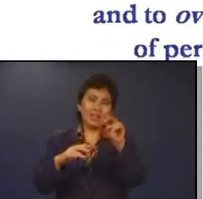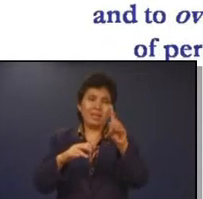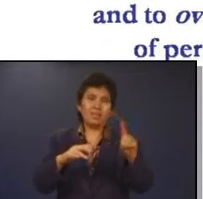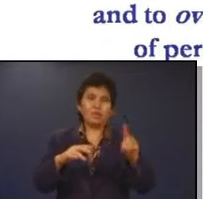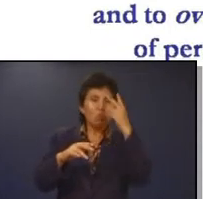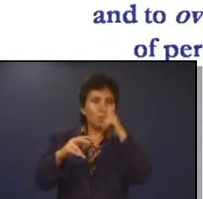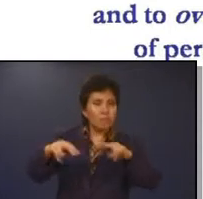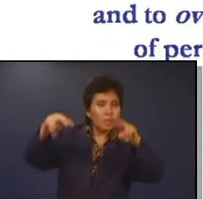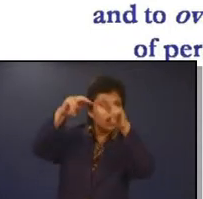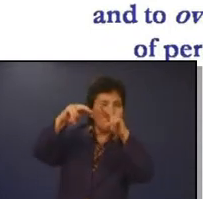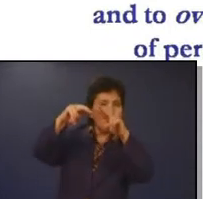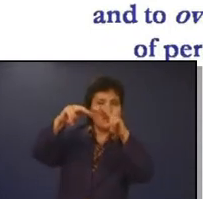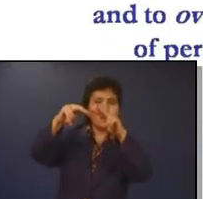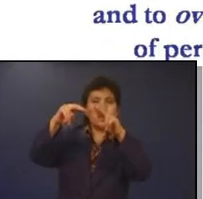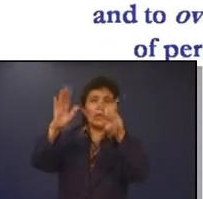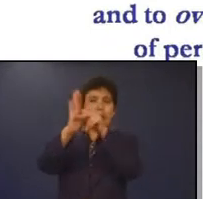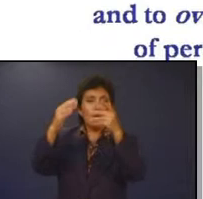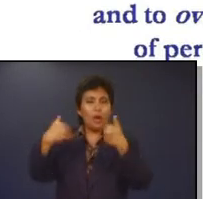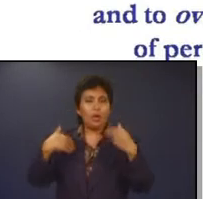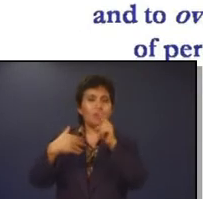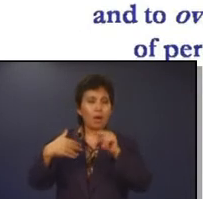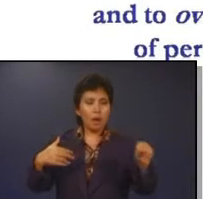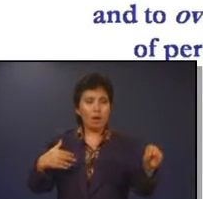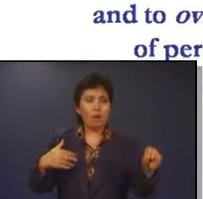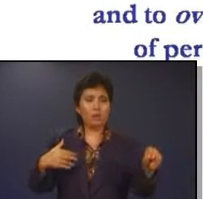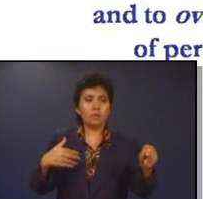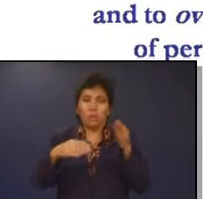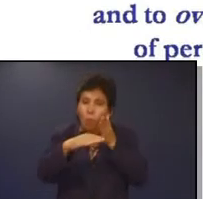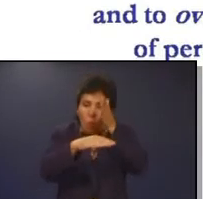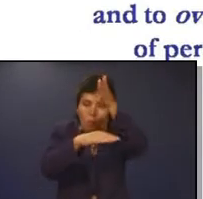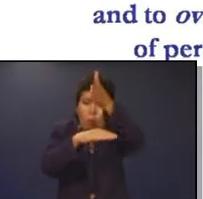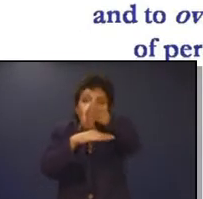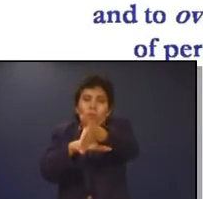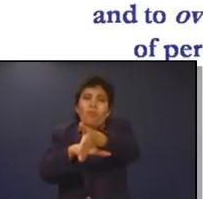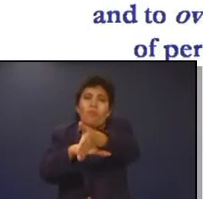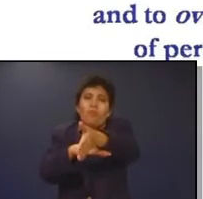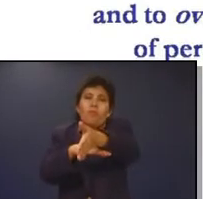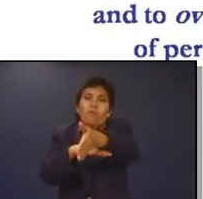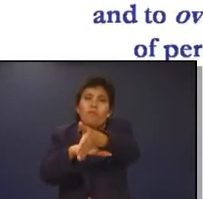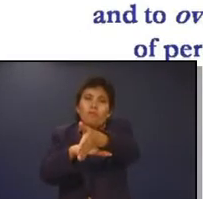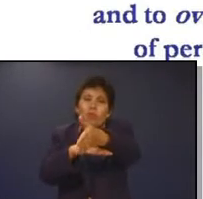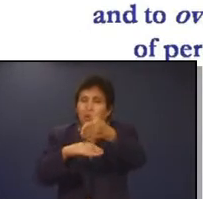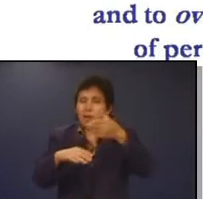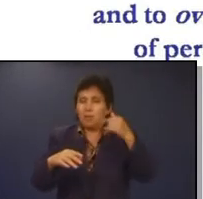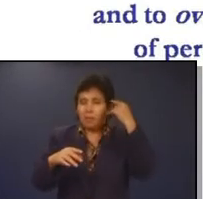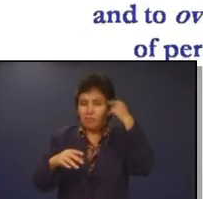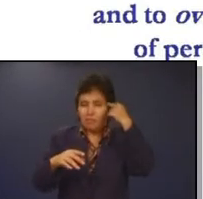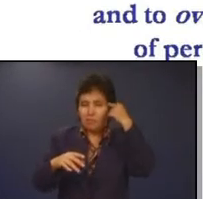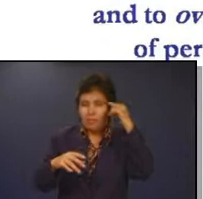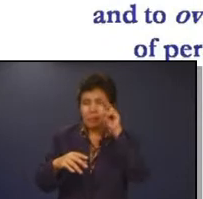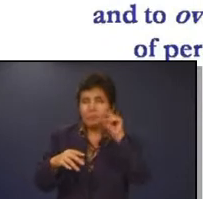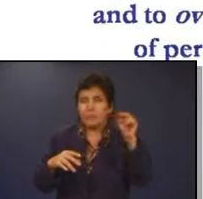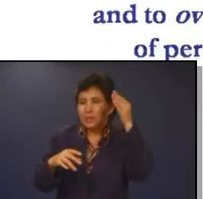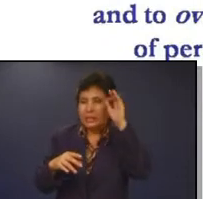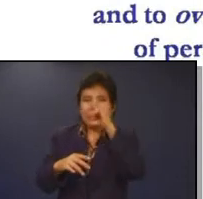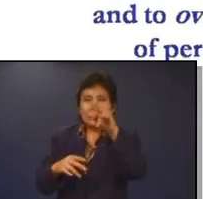the impact of the situation and to overestimate the impact of